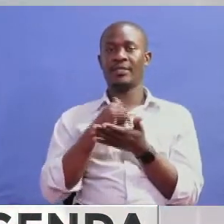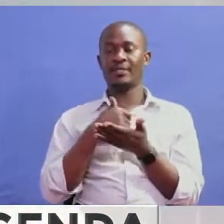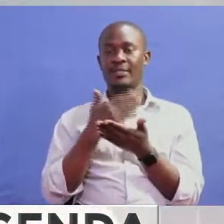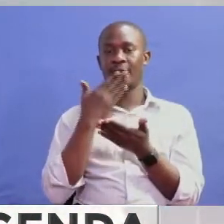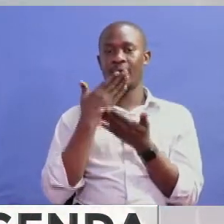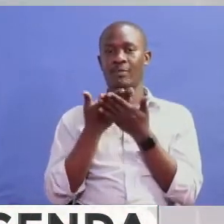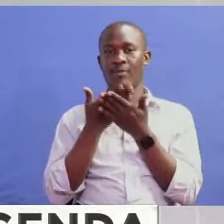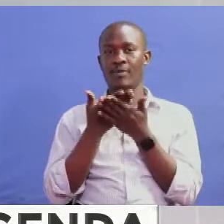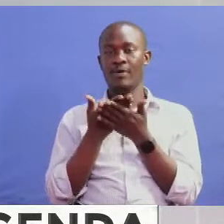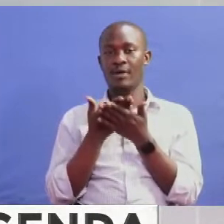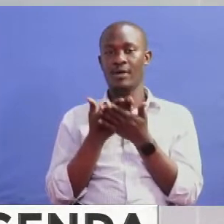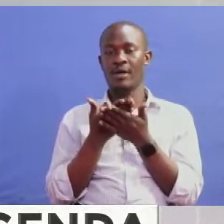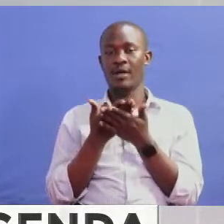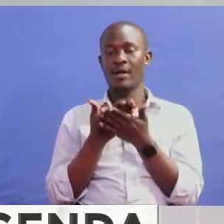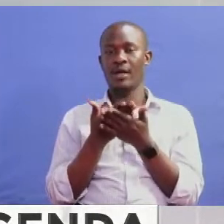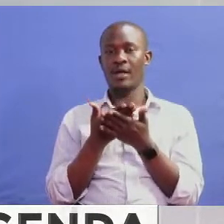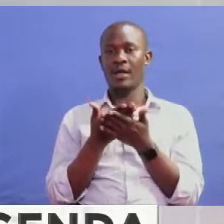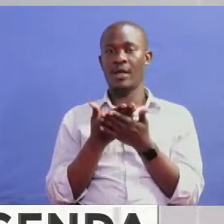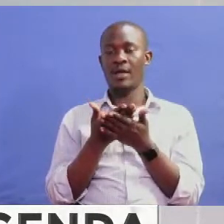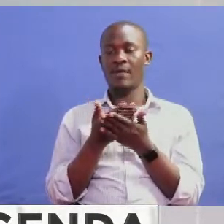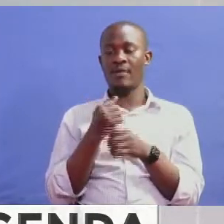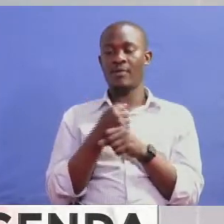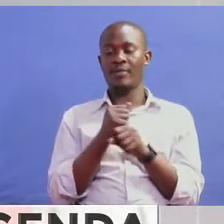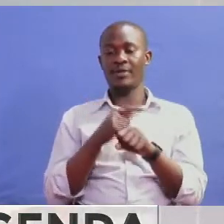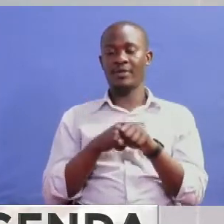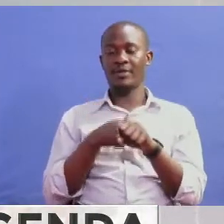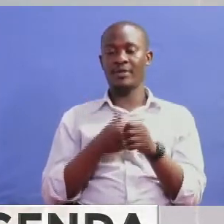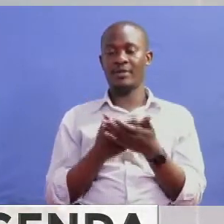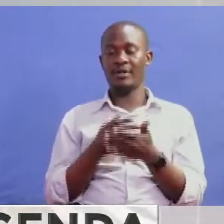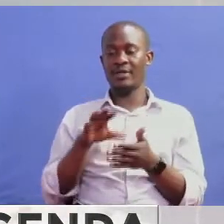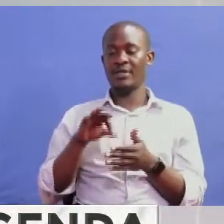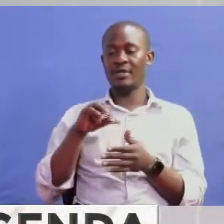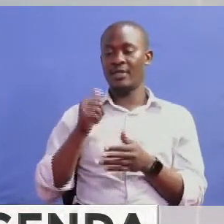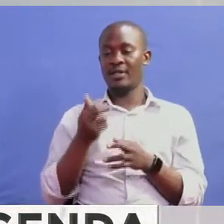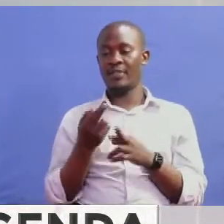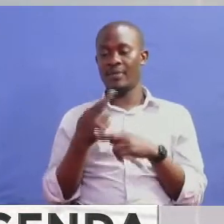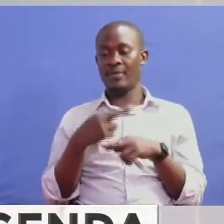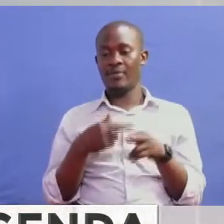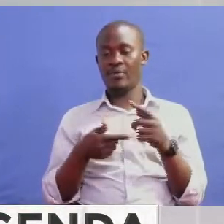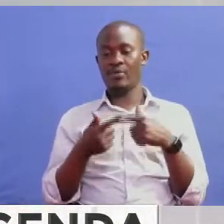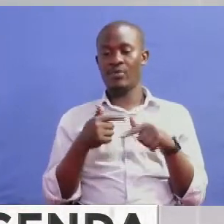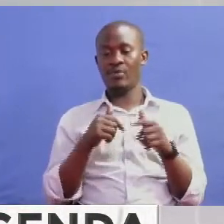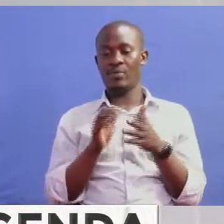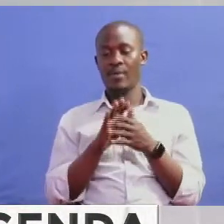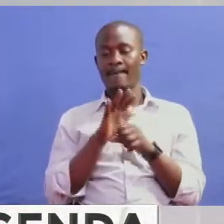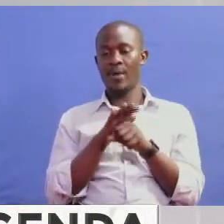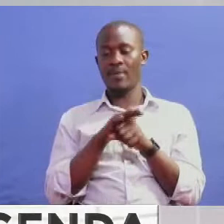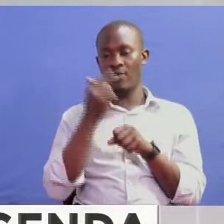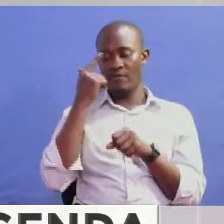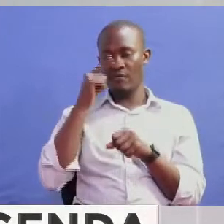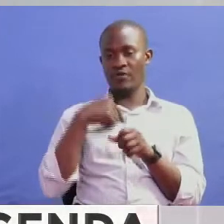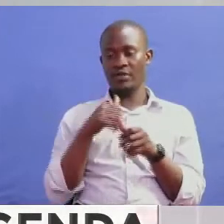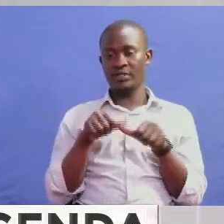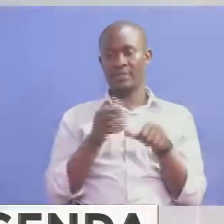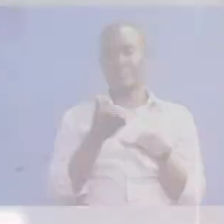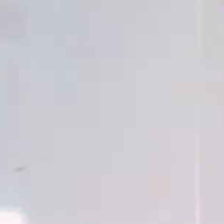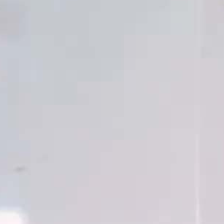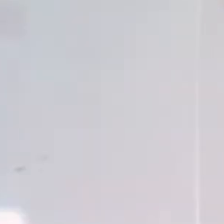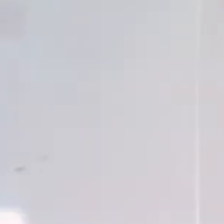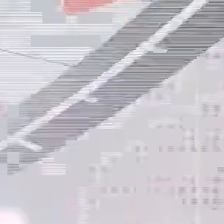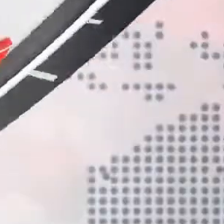so much, Paul, for once again for making time for us tonight. We're taking another short break at this point. Of course, so much more lined up for you. Stay with us.